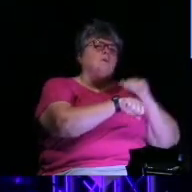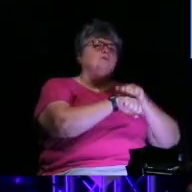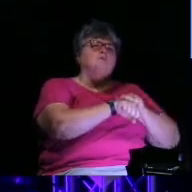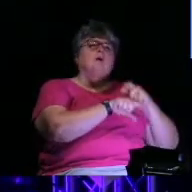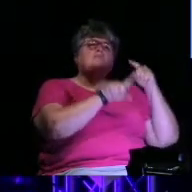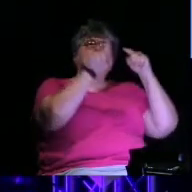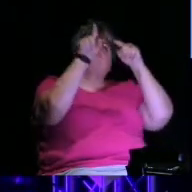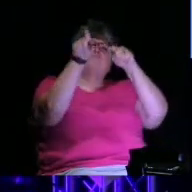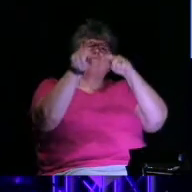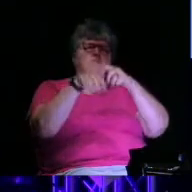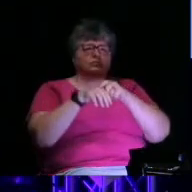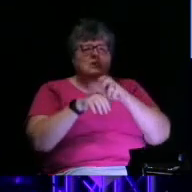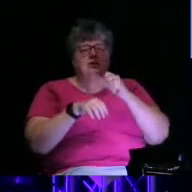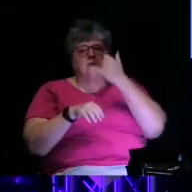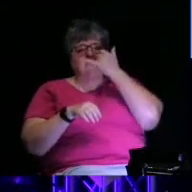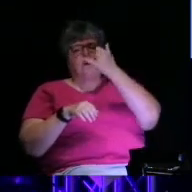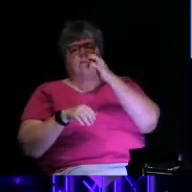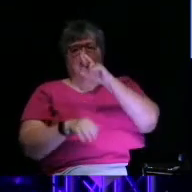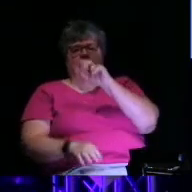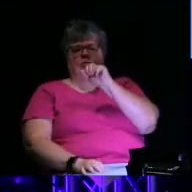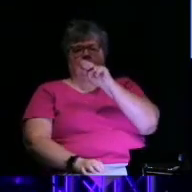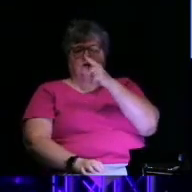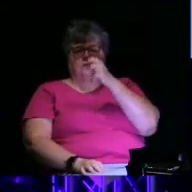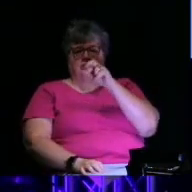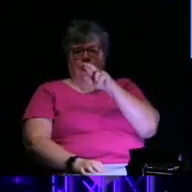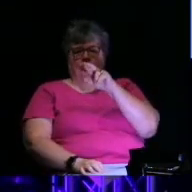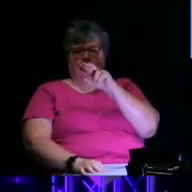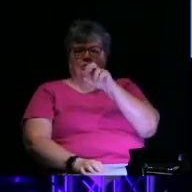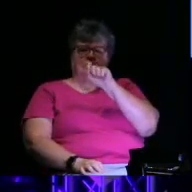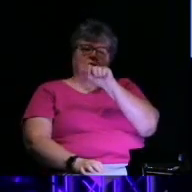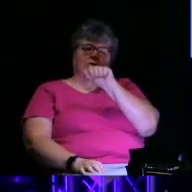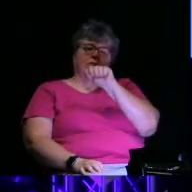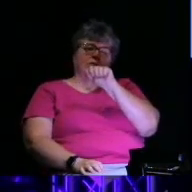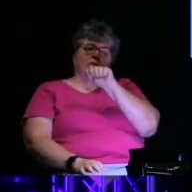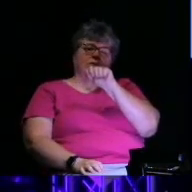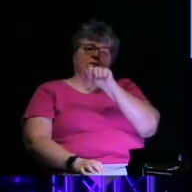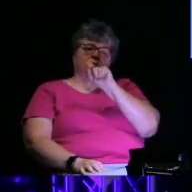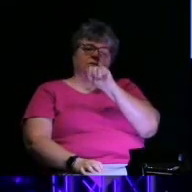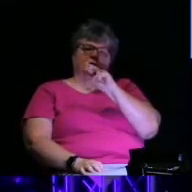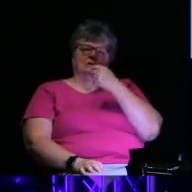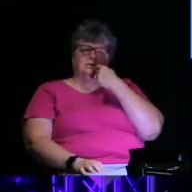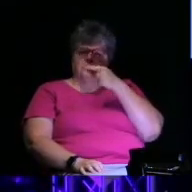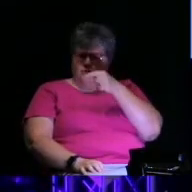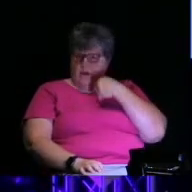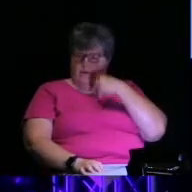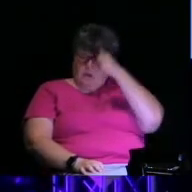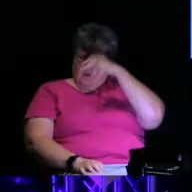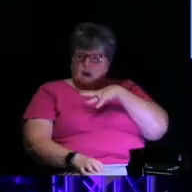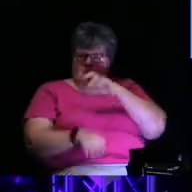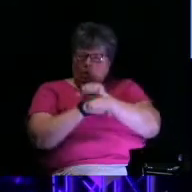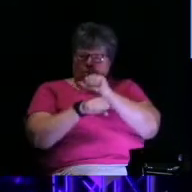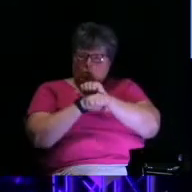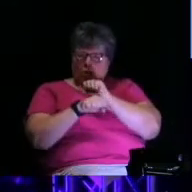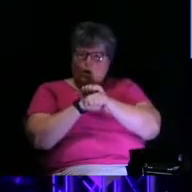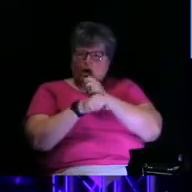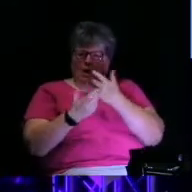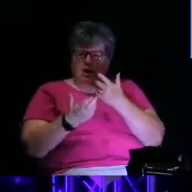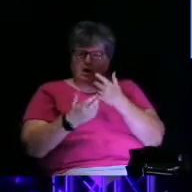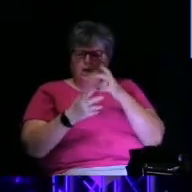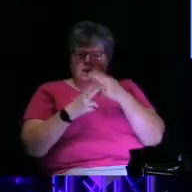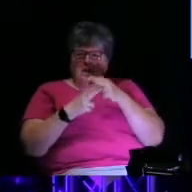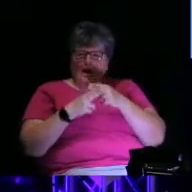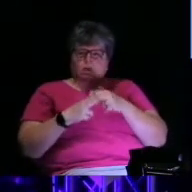everything's closed. So they call the ranger station. And the ranger station, they say, hey, there's a guy working. Can you call the crew that's working? So they called the radio. So